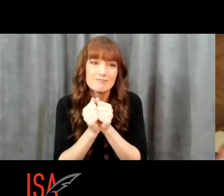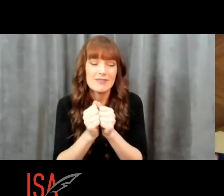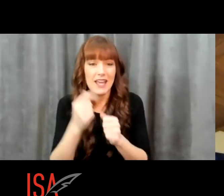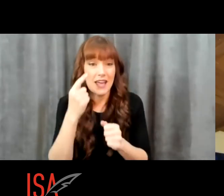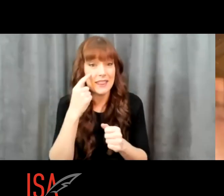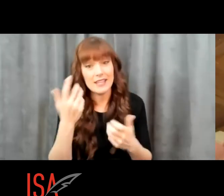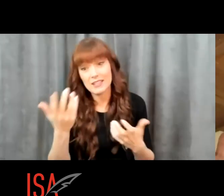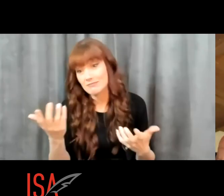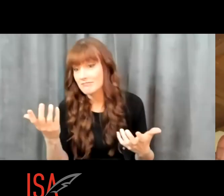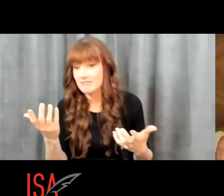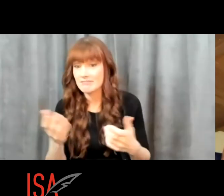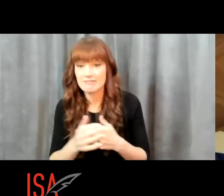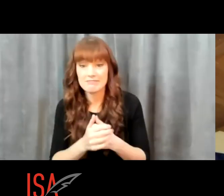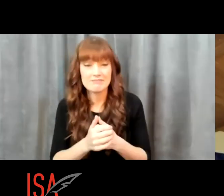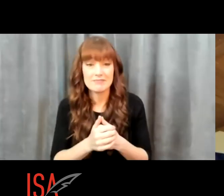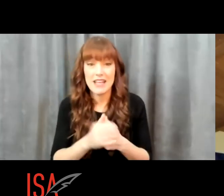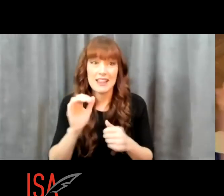I think